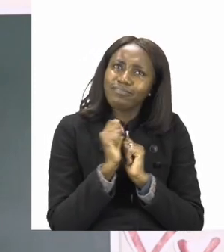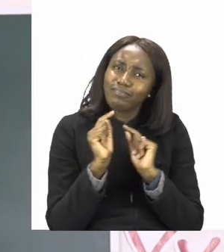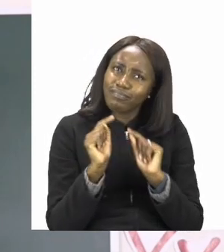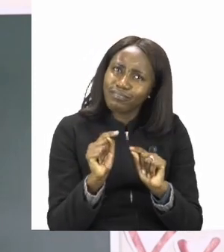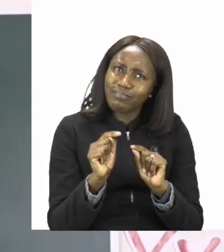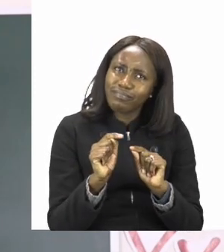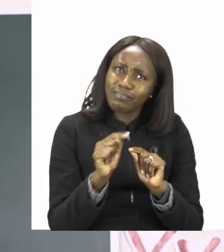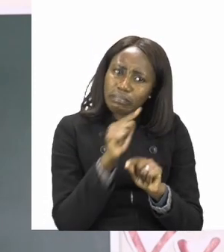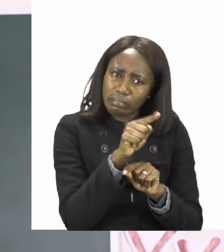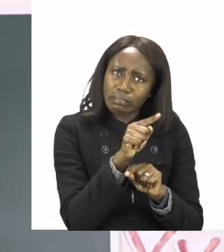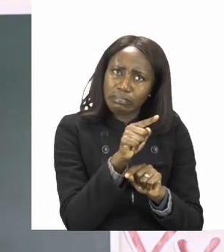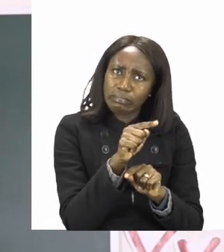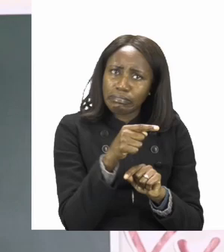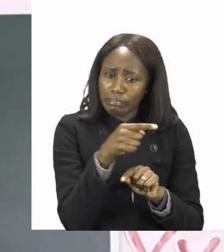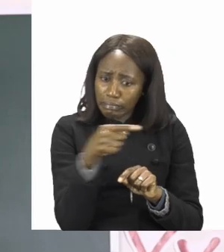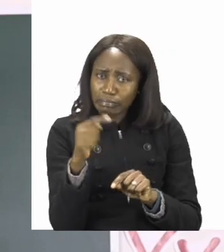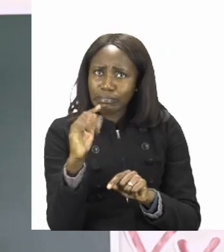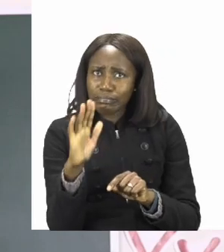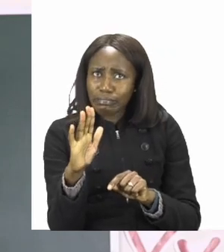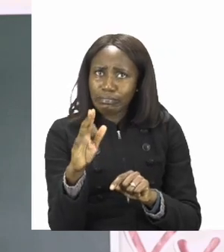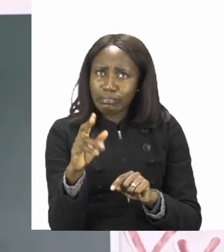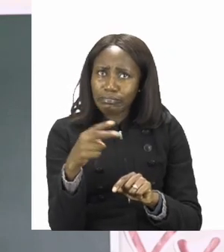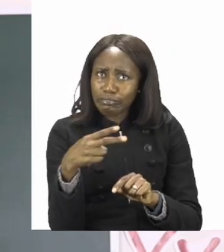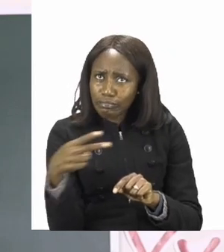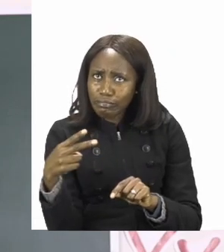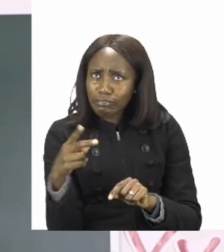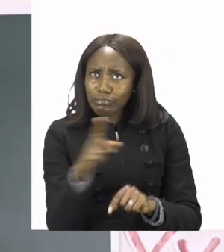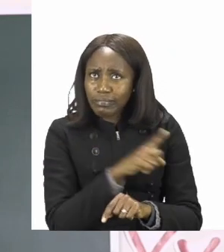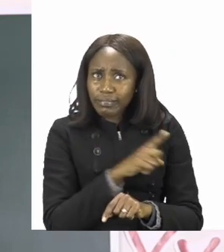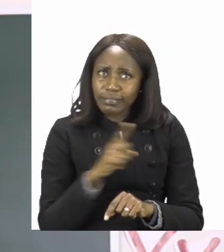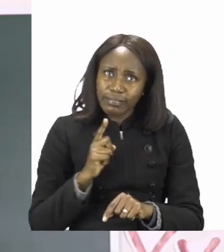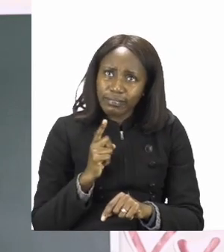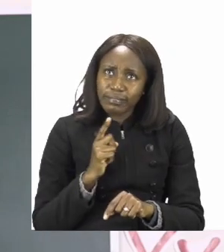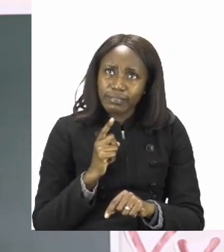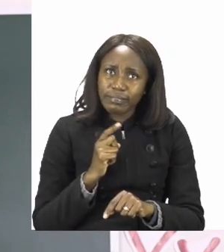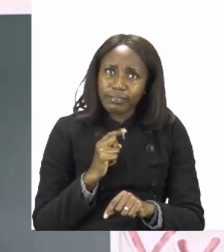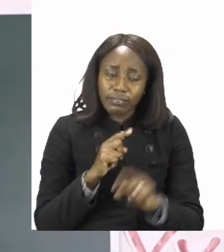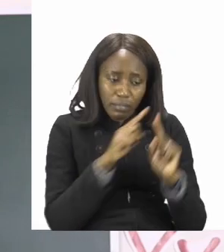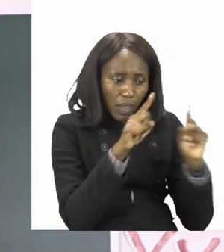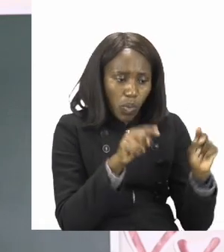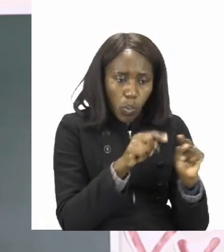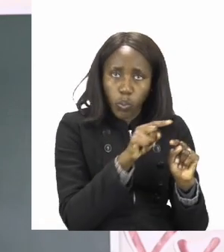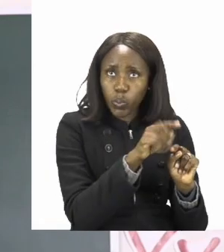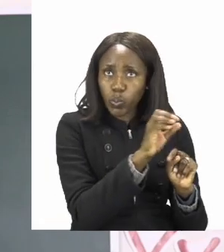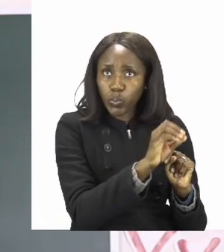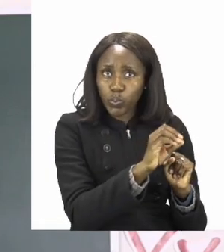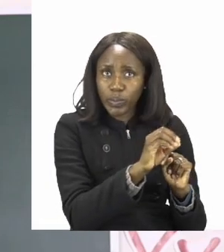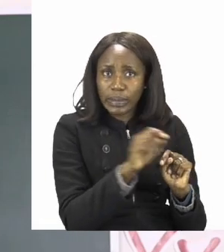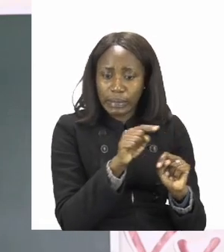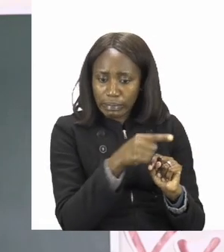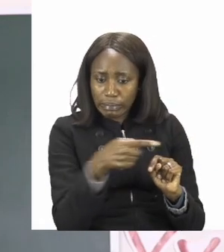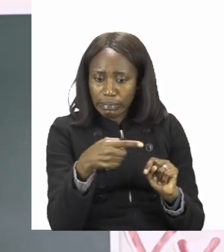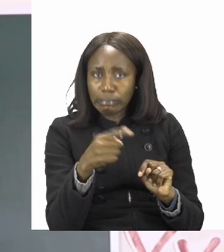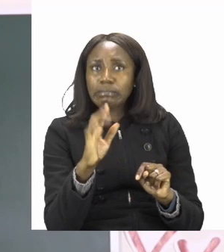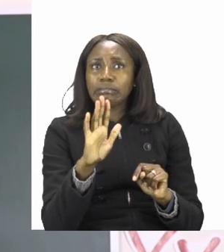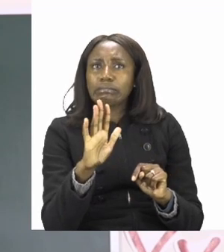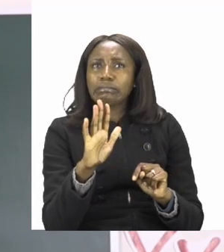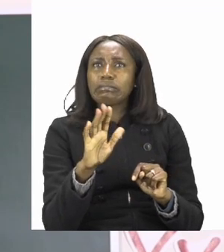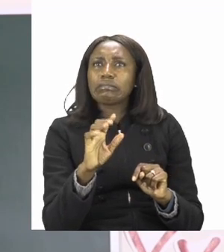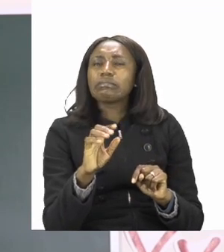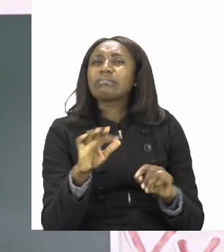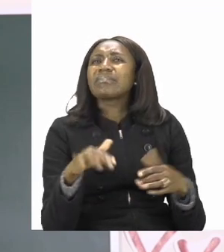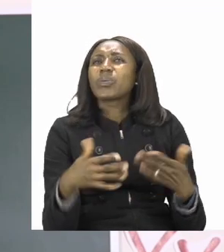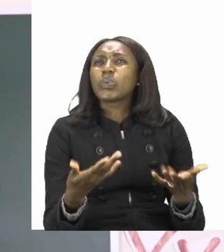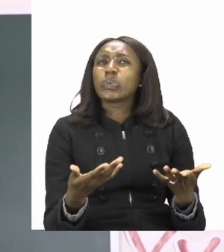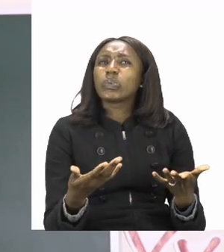dash minus 5 equals 11. So instead of counting